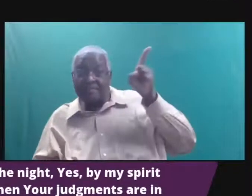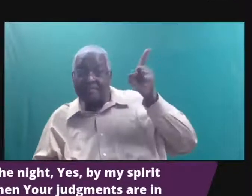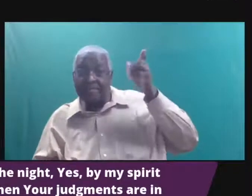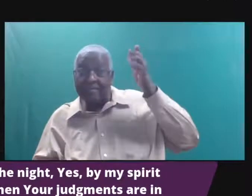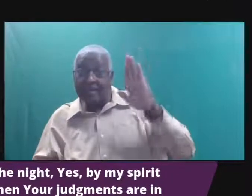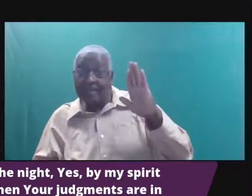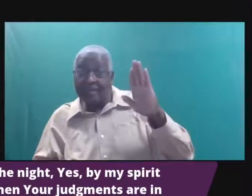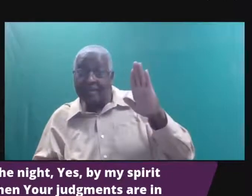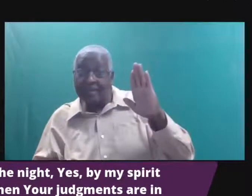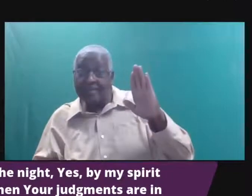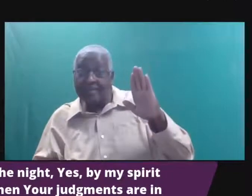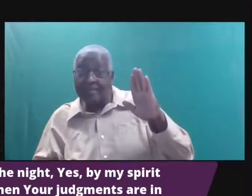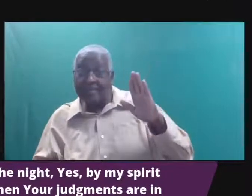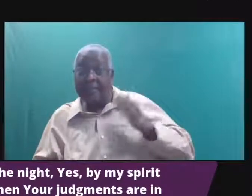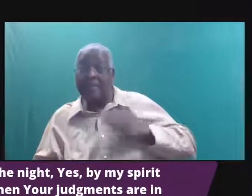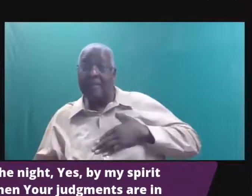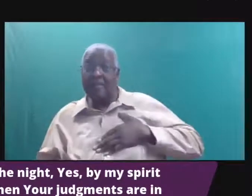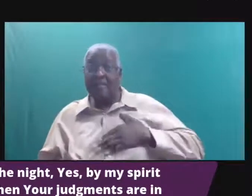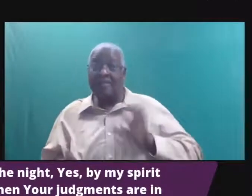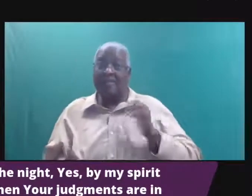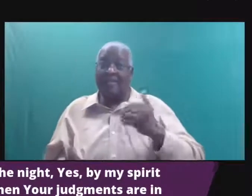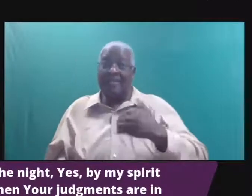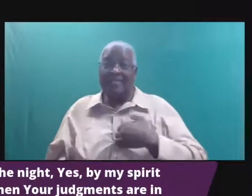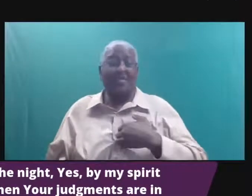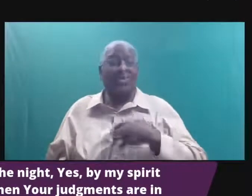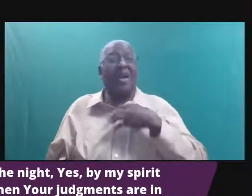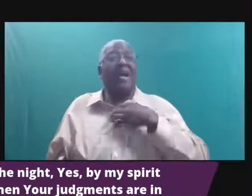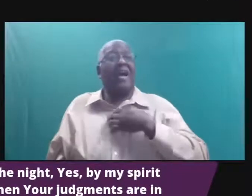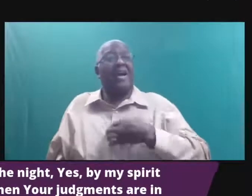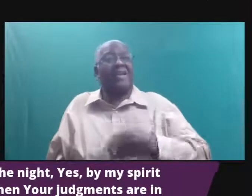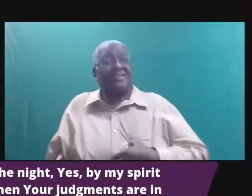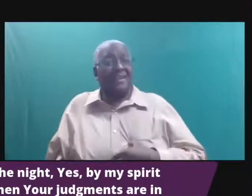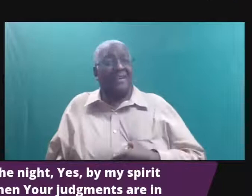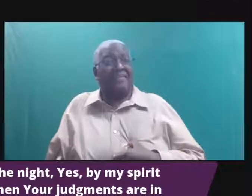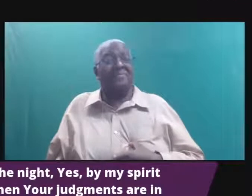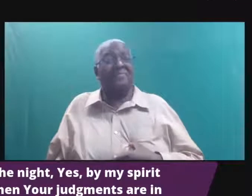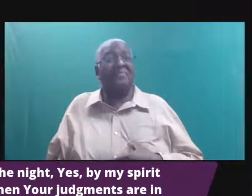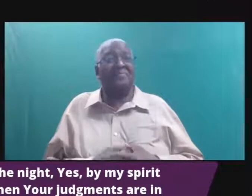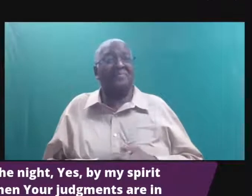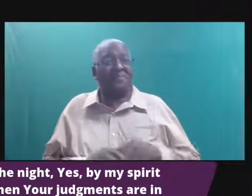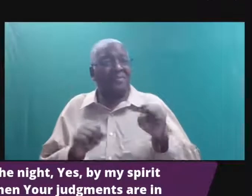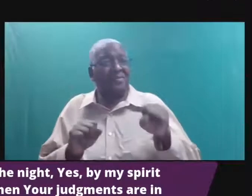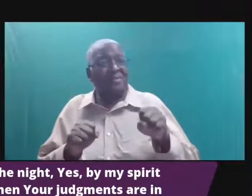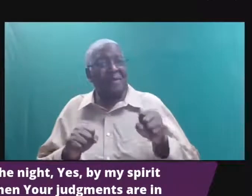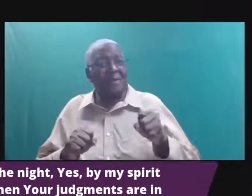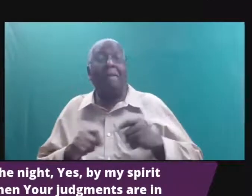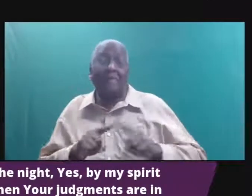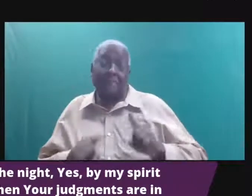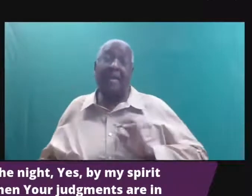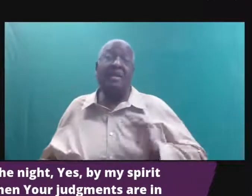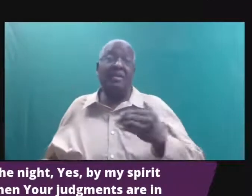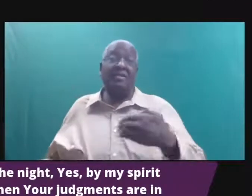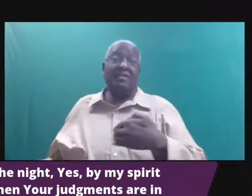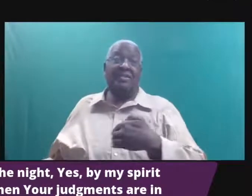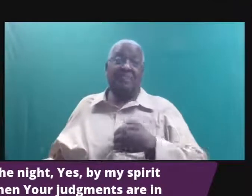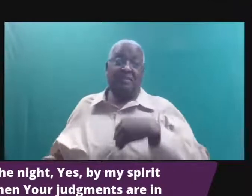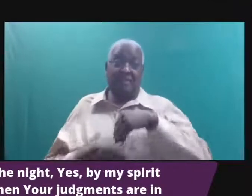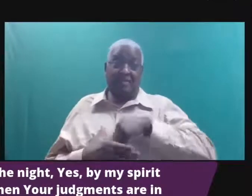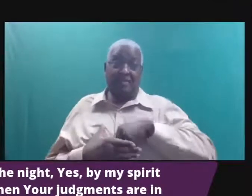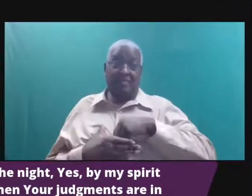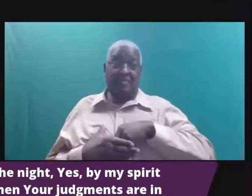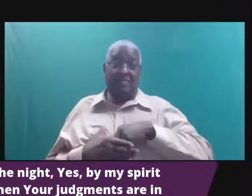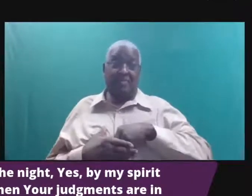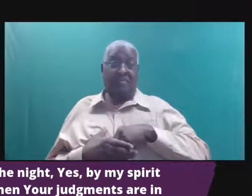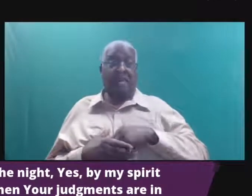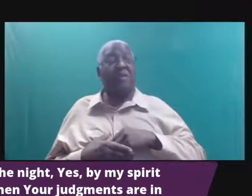With my soul, I have desired for you in the night. Yes, by my spirit within me, I will seek